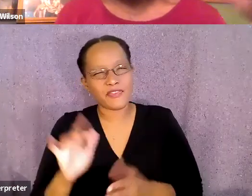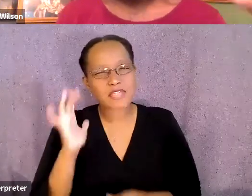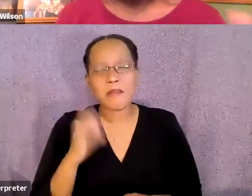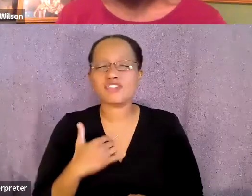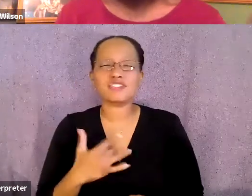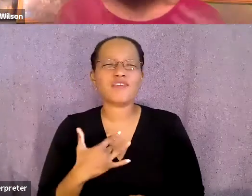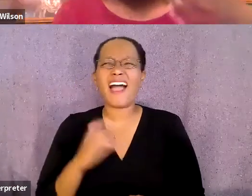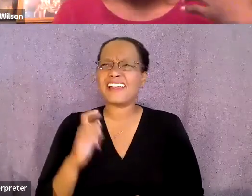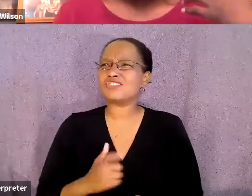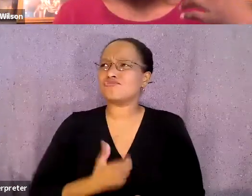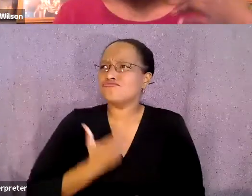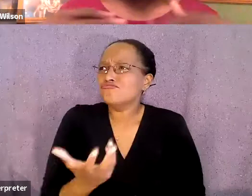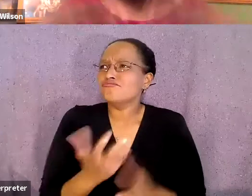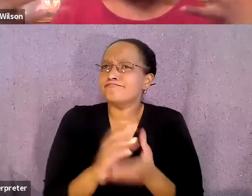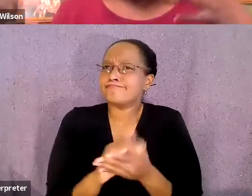out what was going on. So